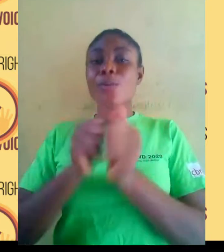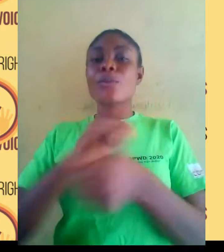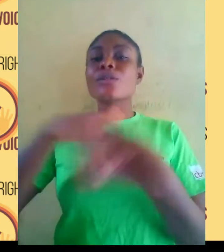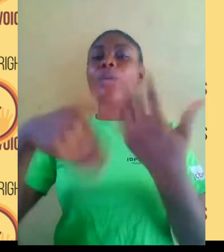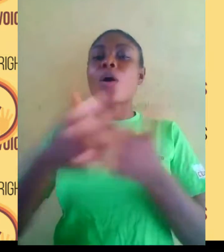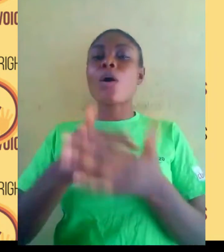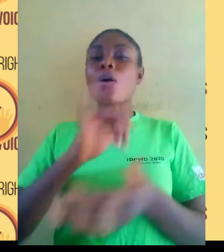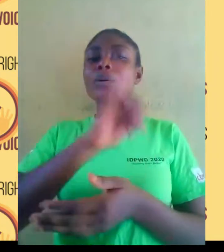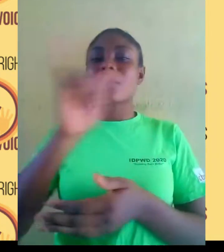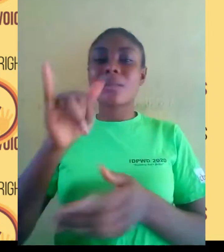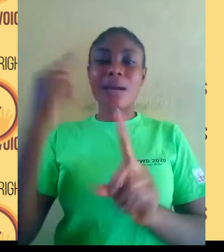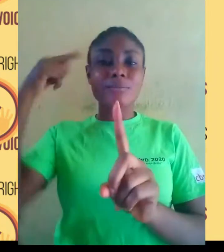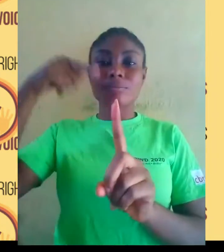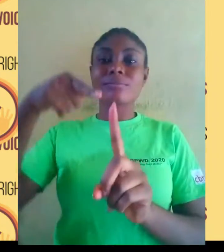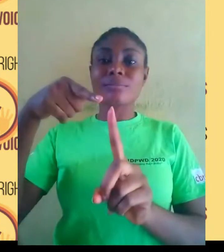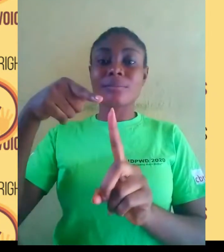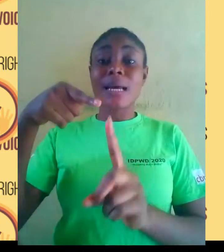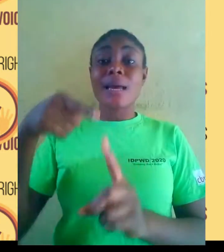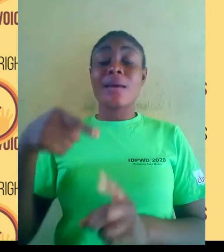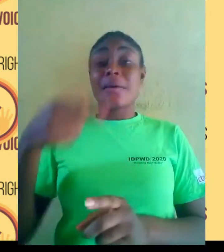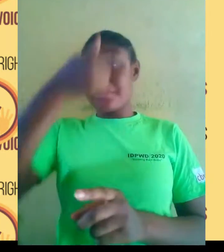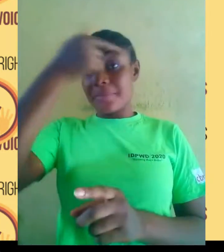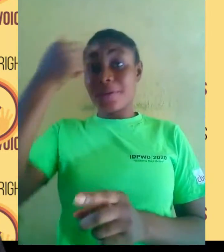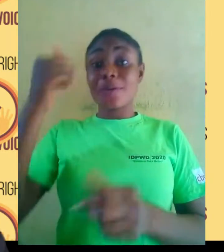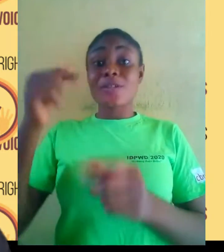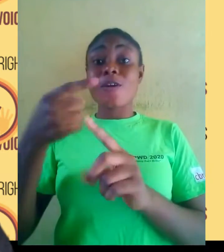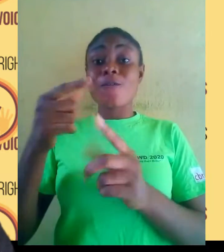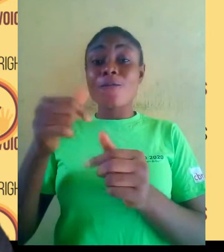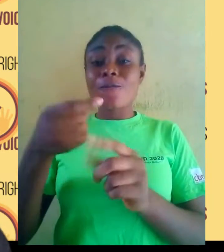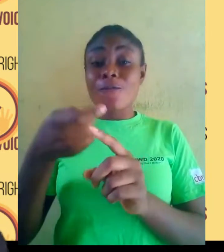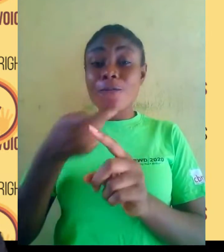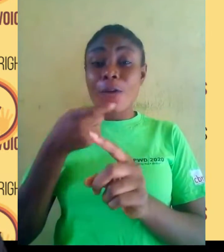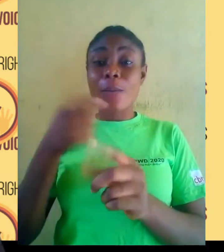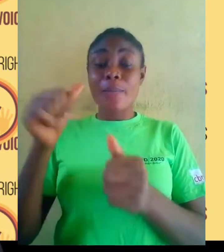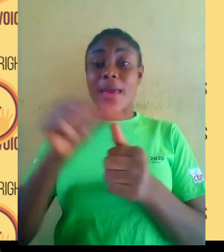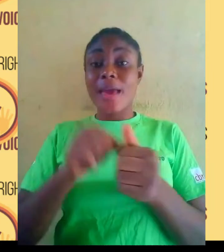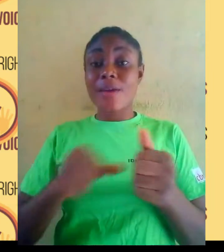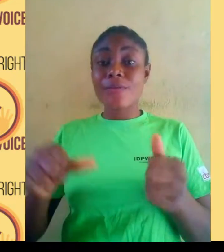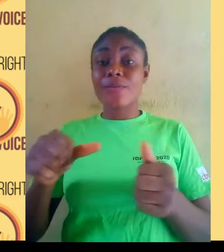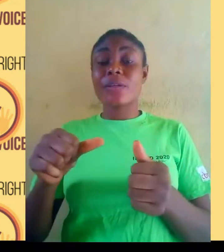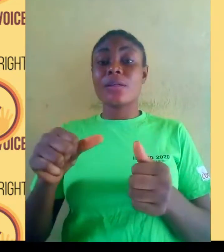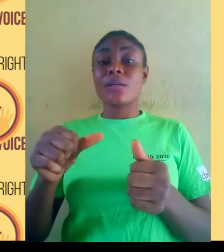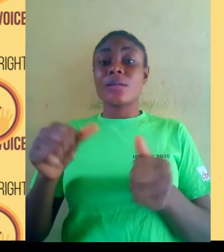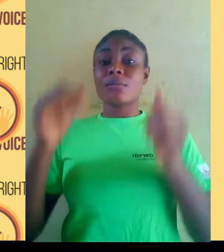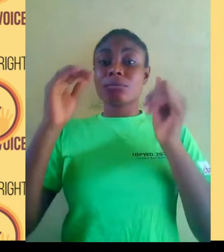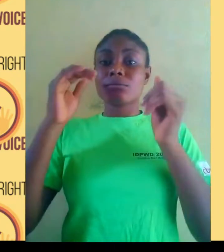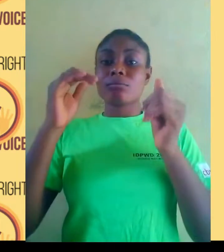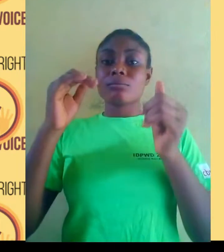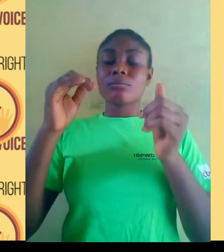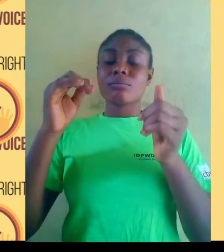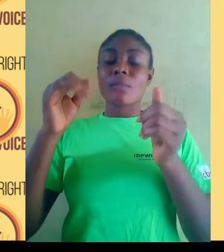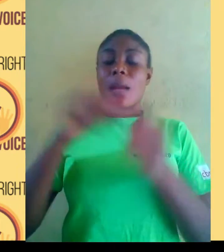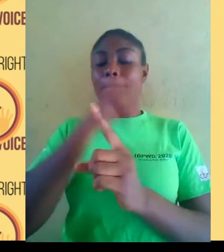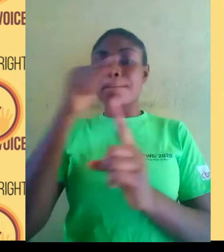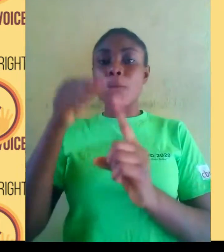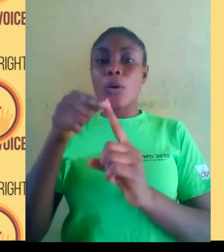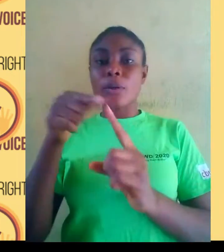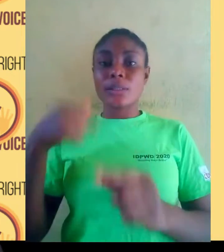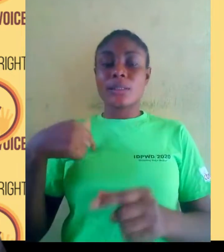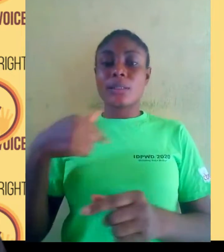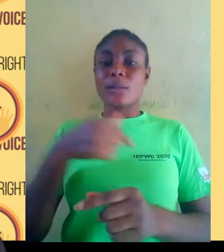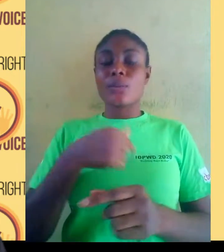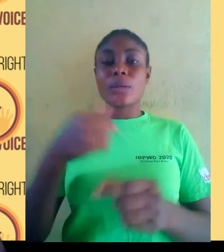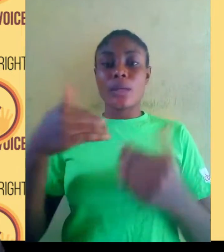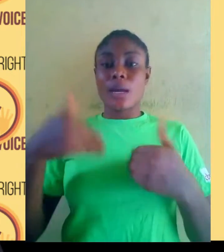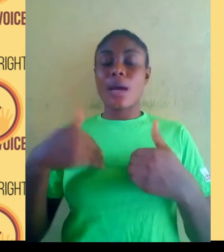of the participants because from every indication, we were able to have a